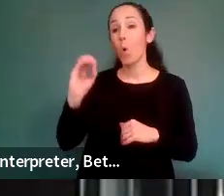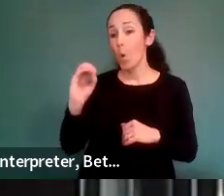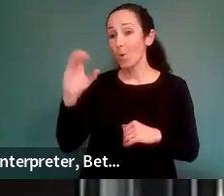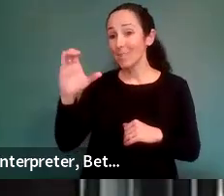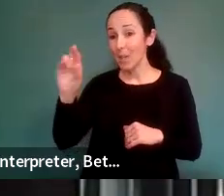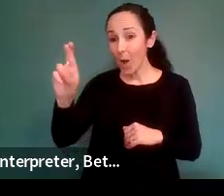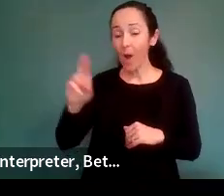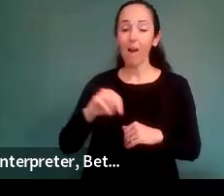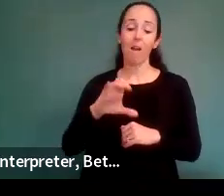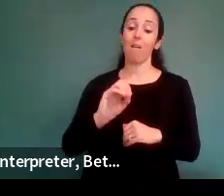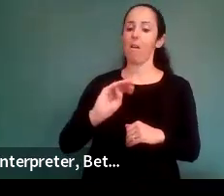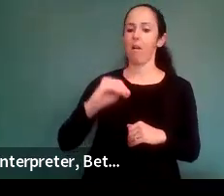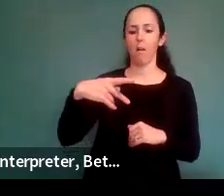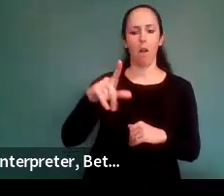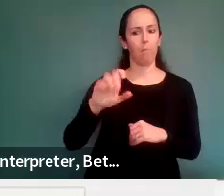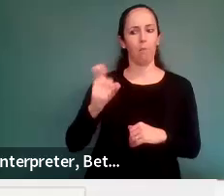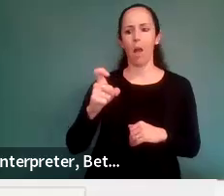OCR complex documents.